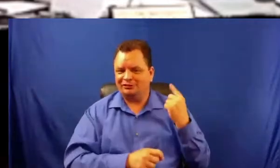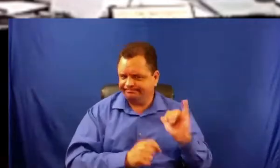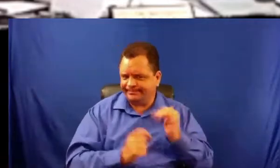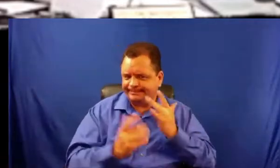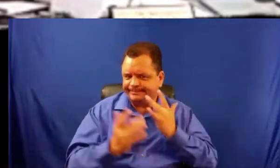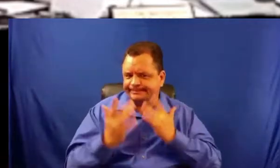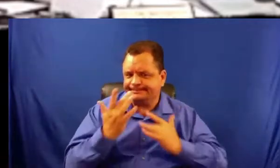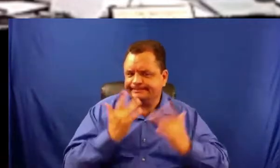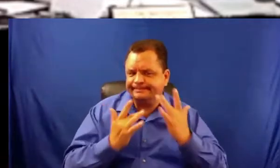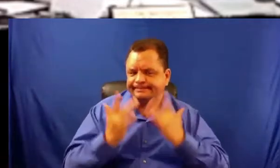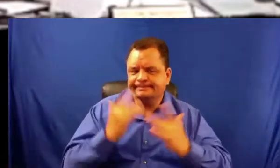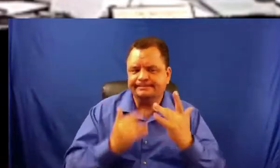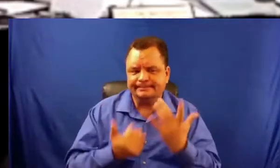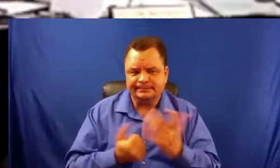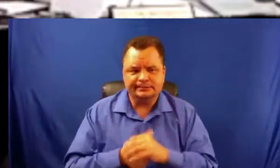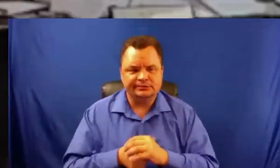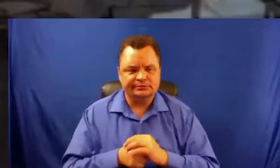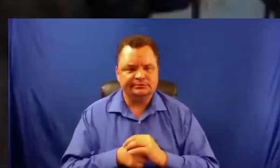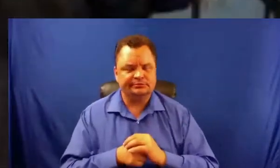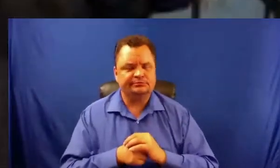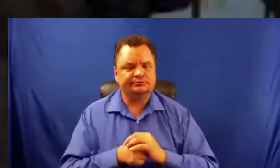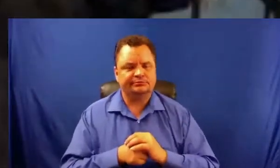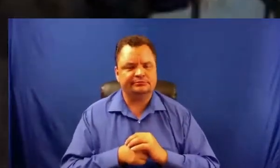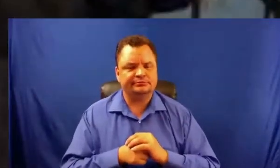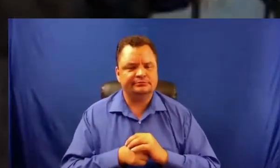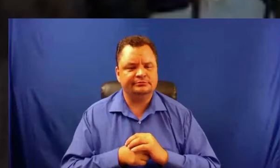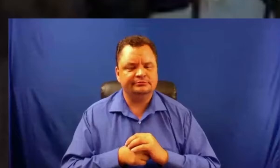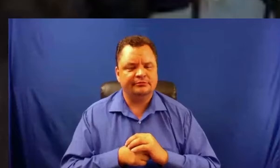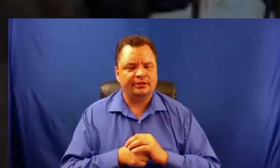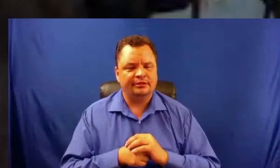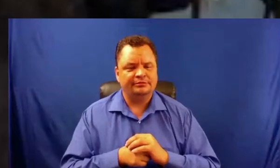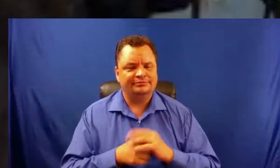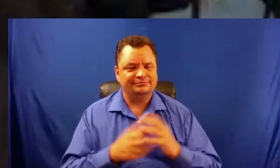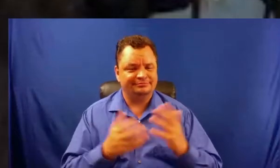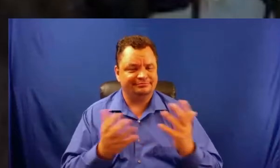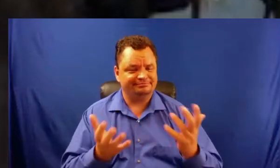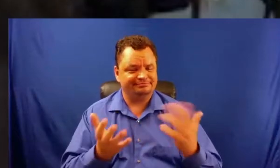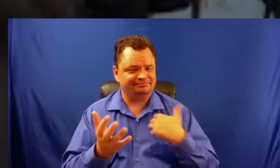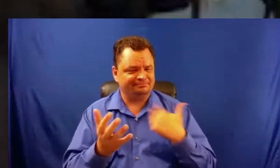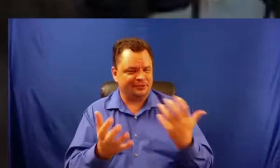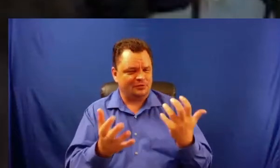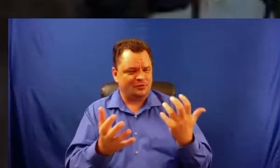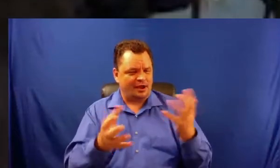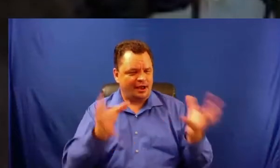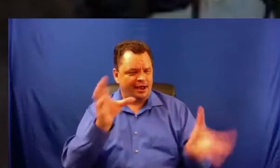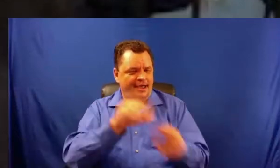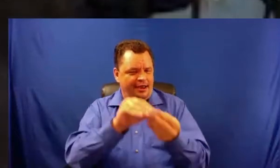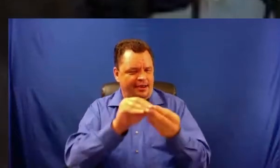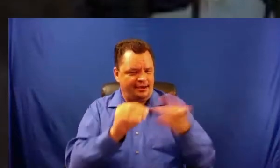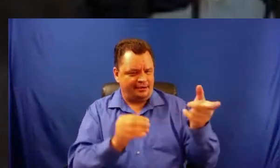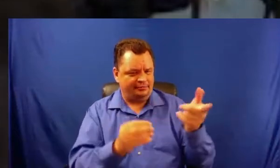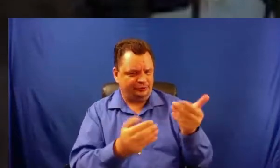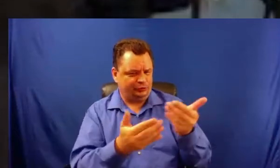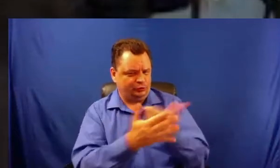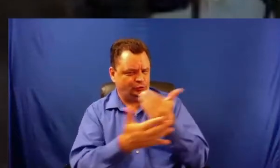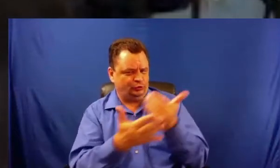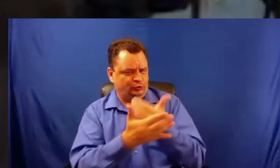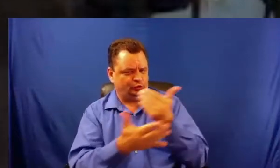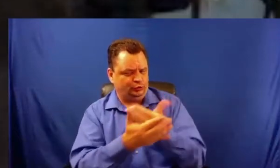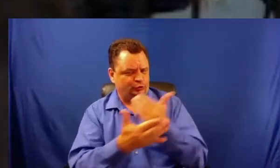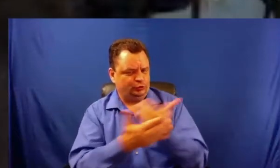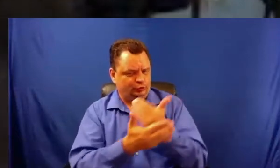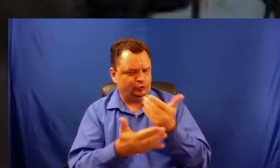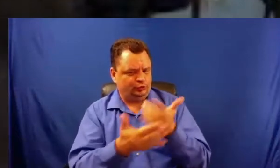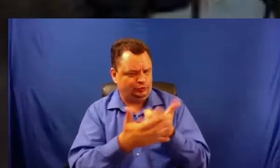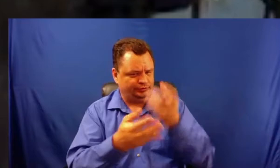to add that, as a refresher, that, when we started out our response,